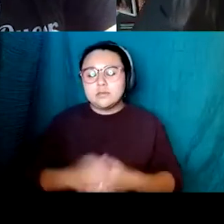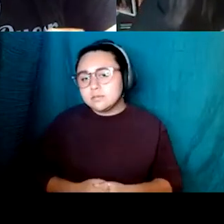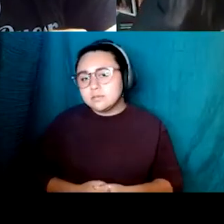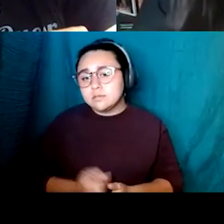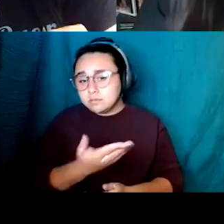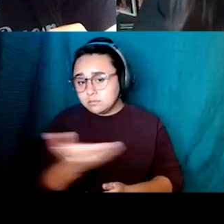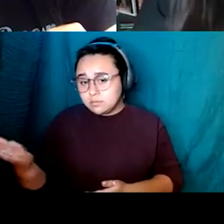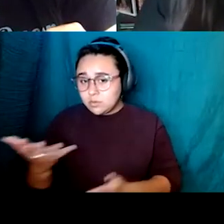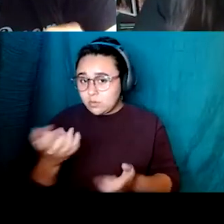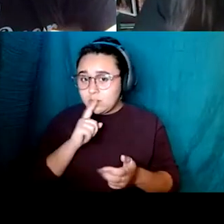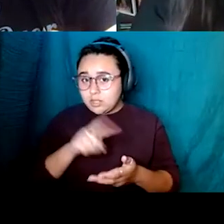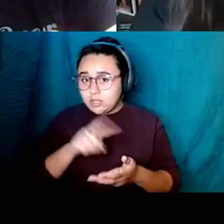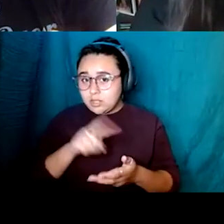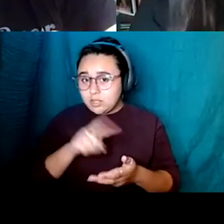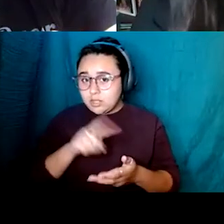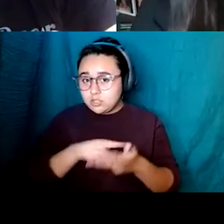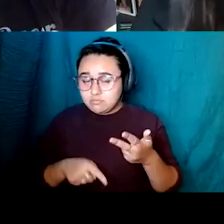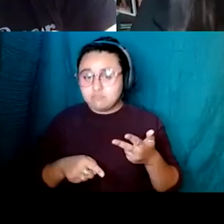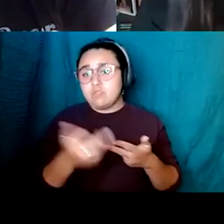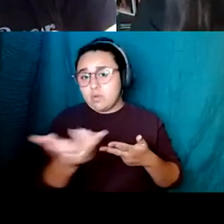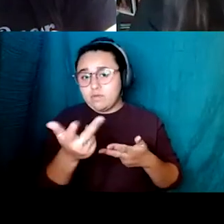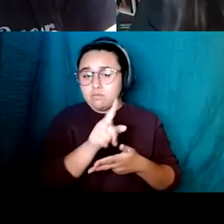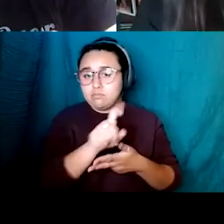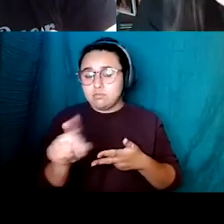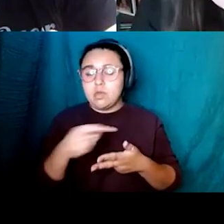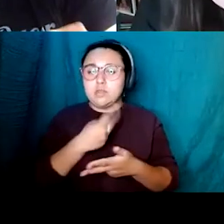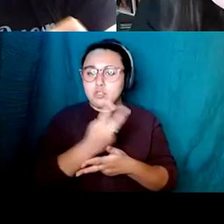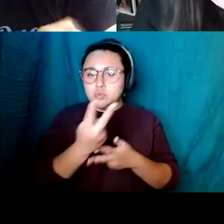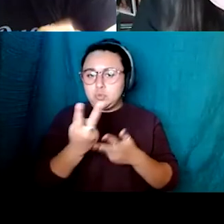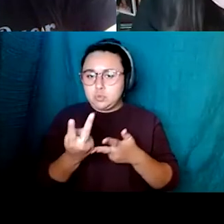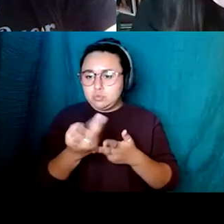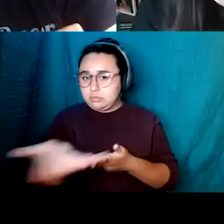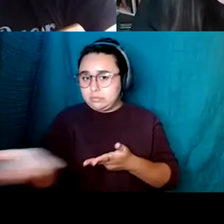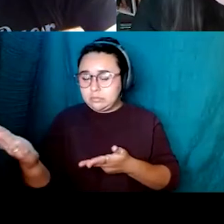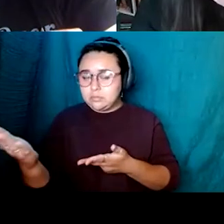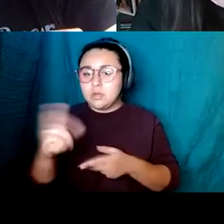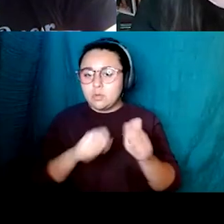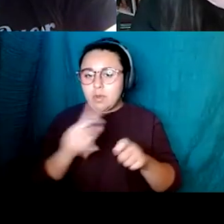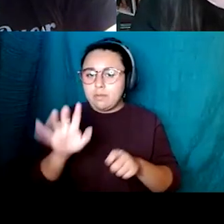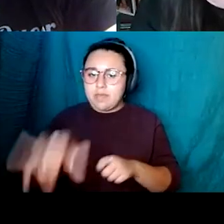you would all just take those two questions in turn, and we'll wrap up that way.